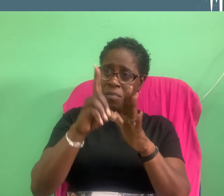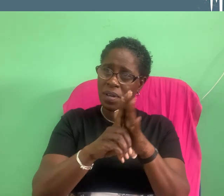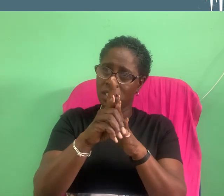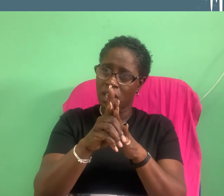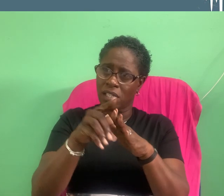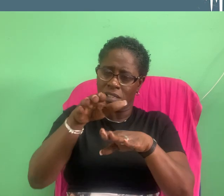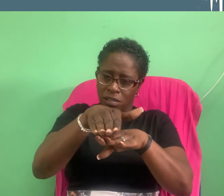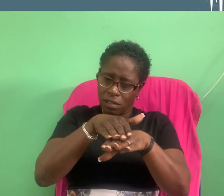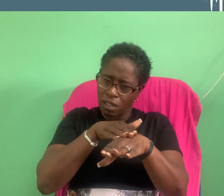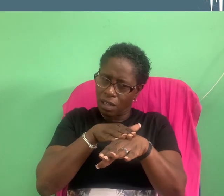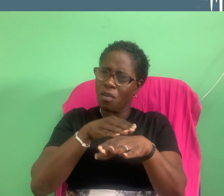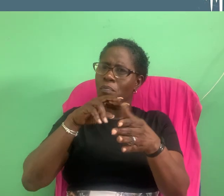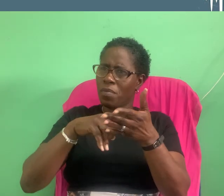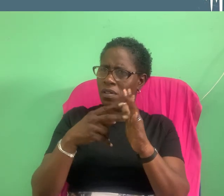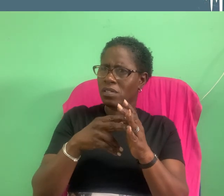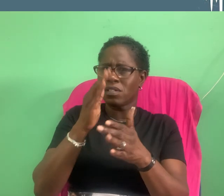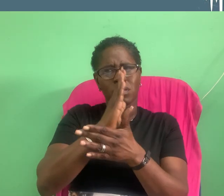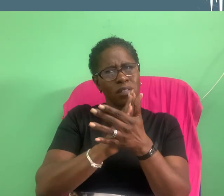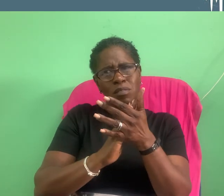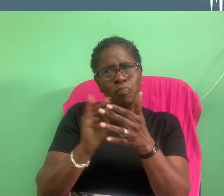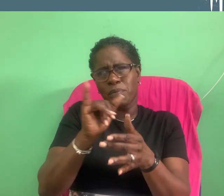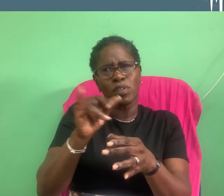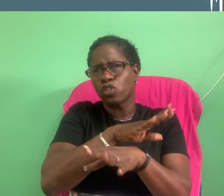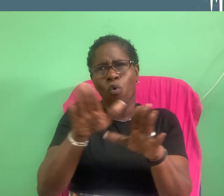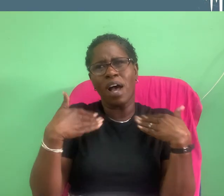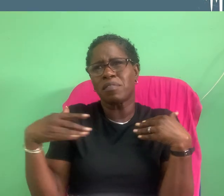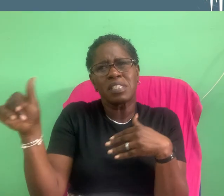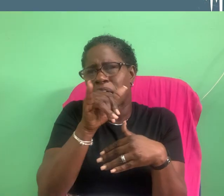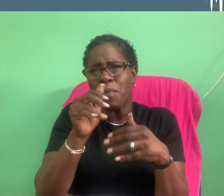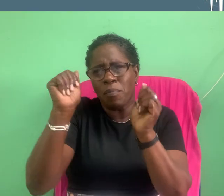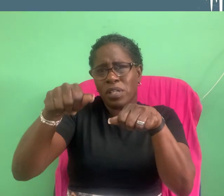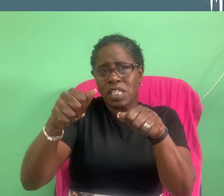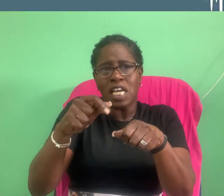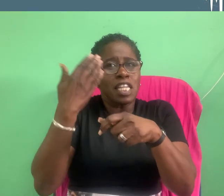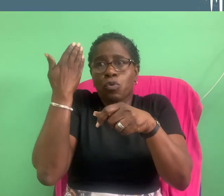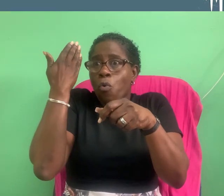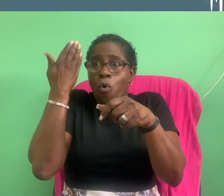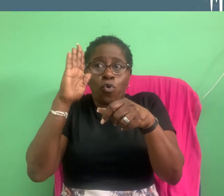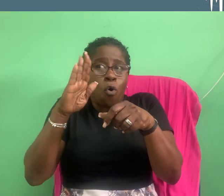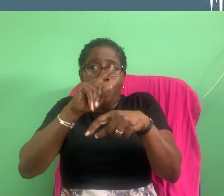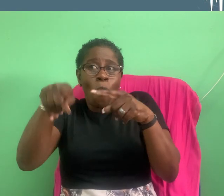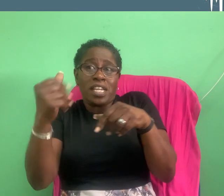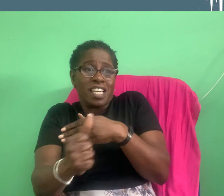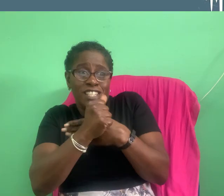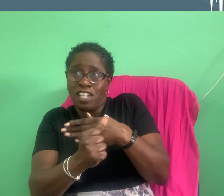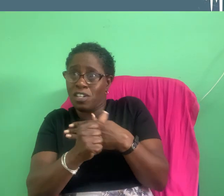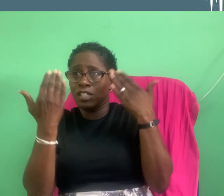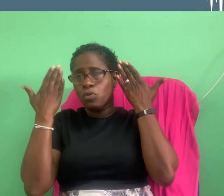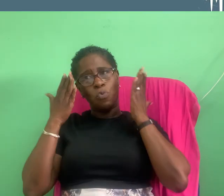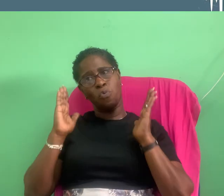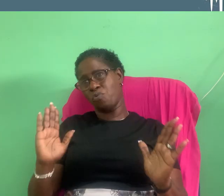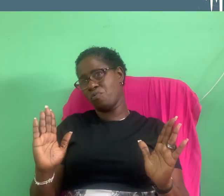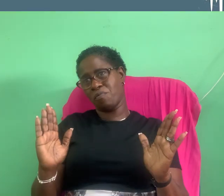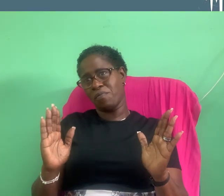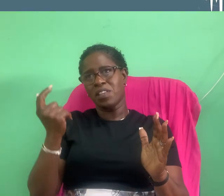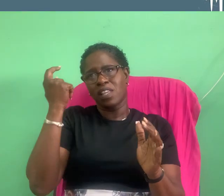that individuals don't have the ability to recognize the red flags or to see the warning signs, or to